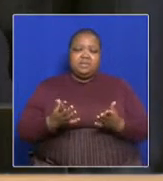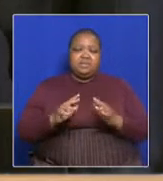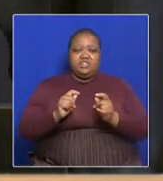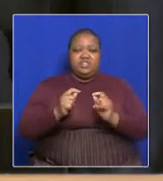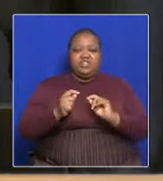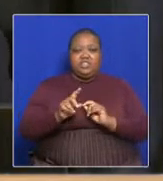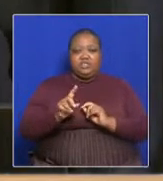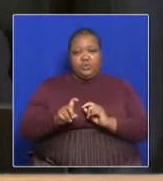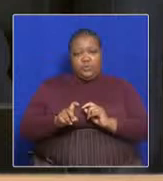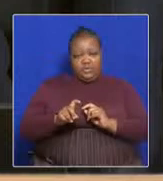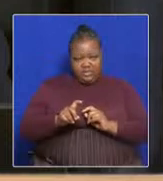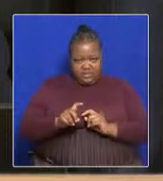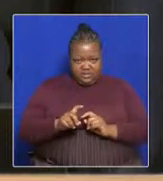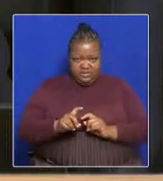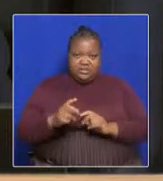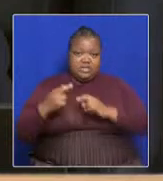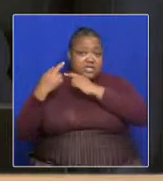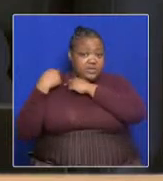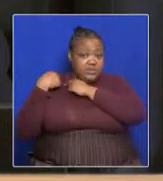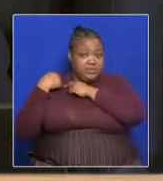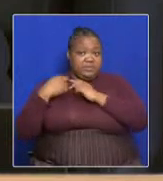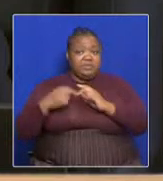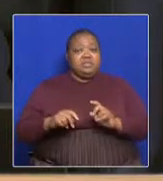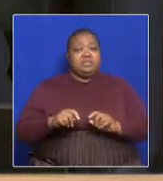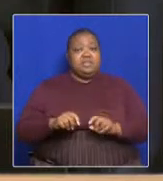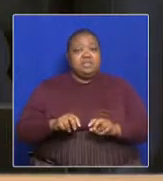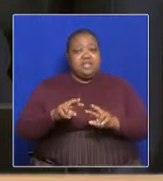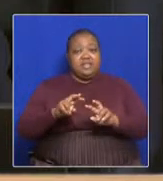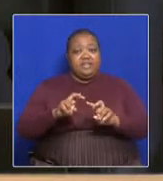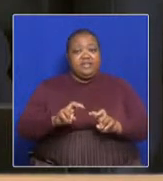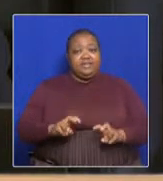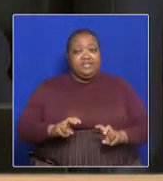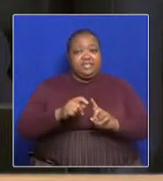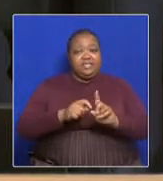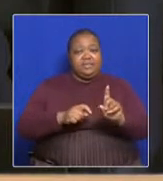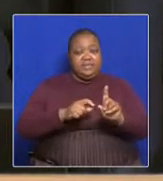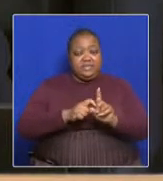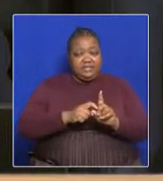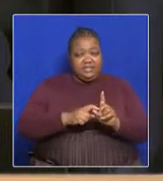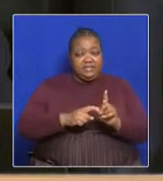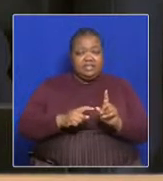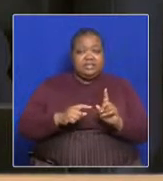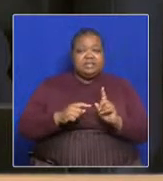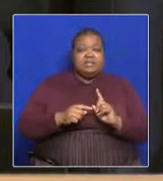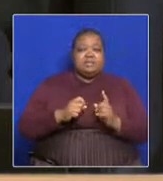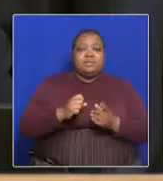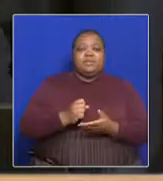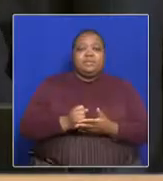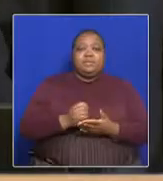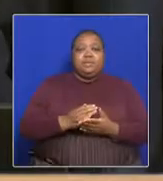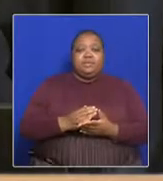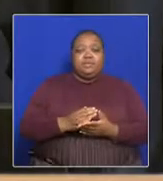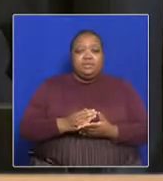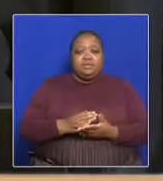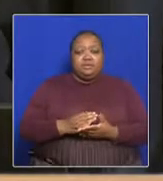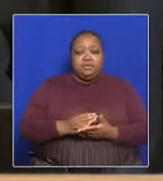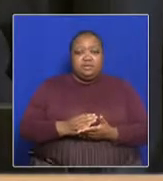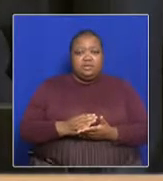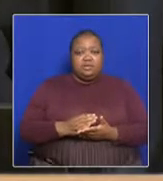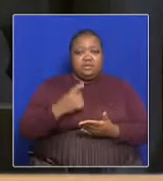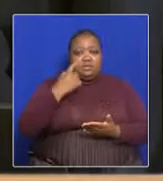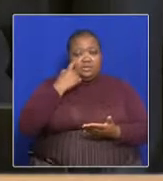the responsibility of an investigating officer to secure their exhibits or to